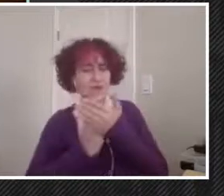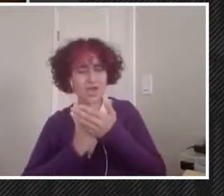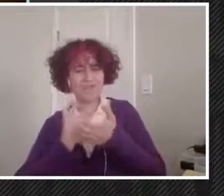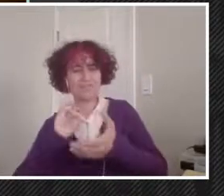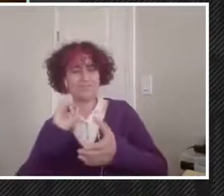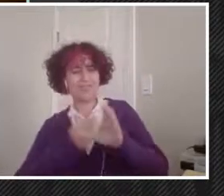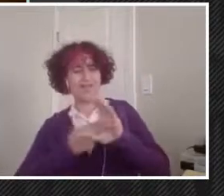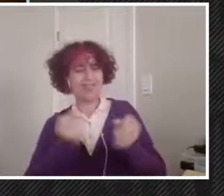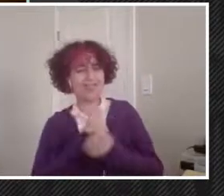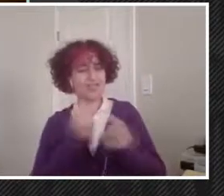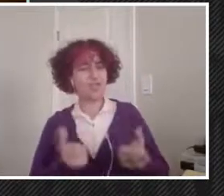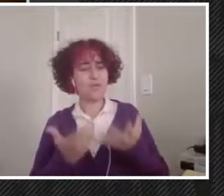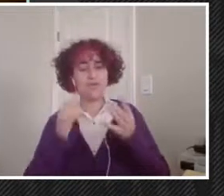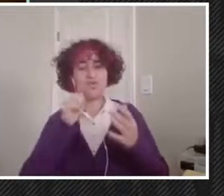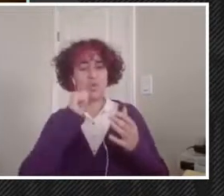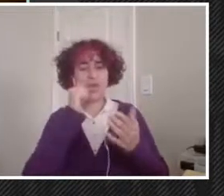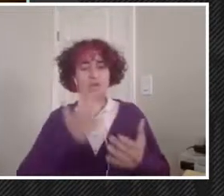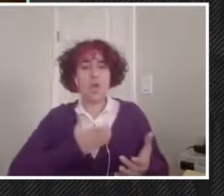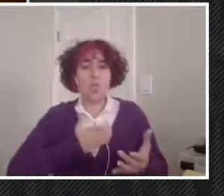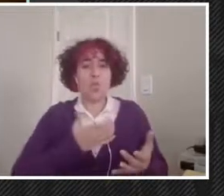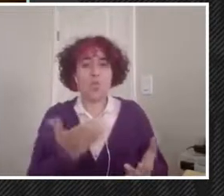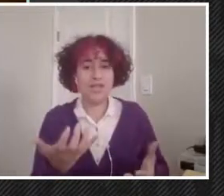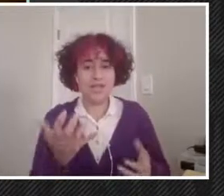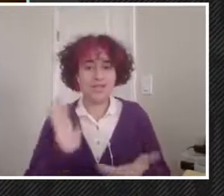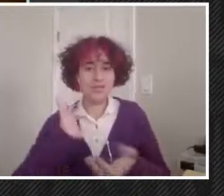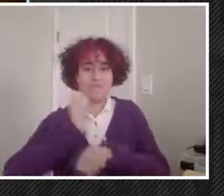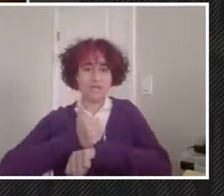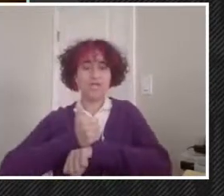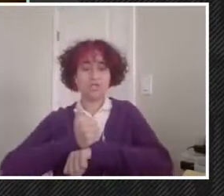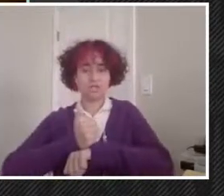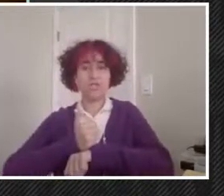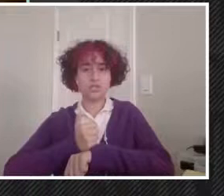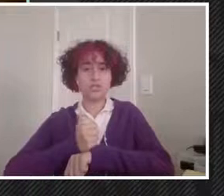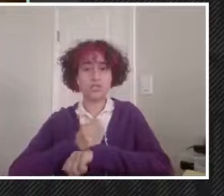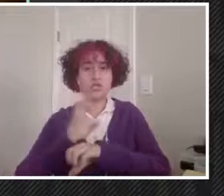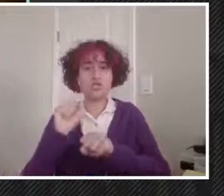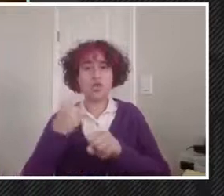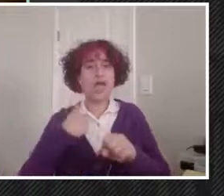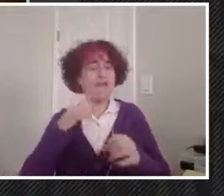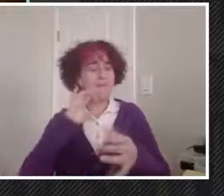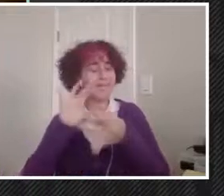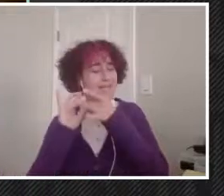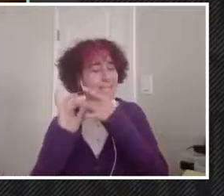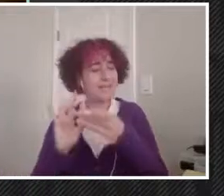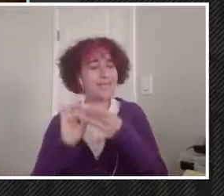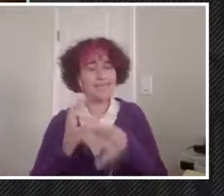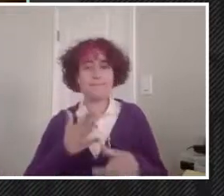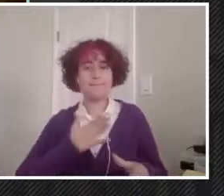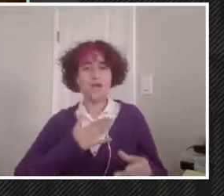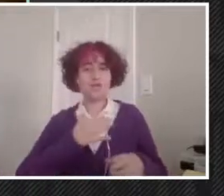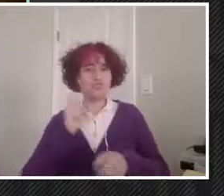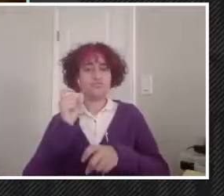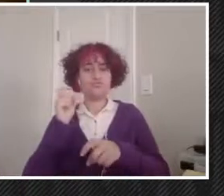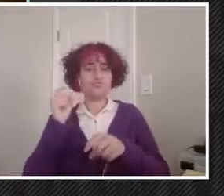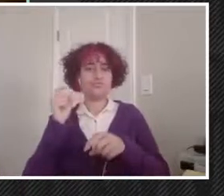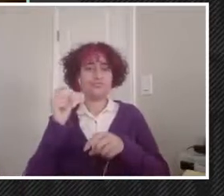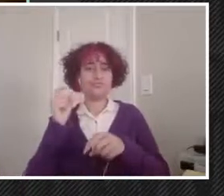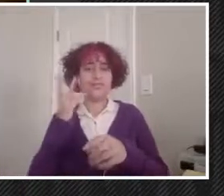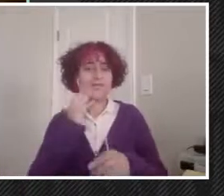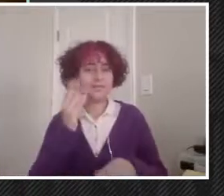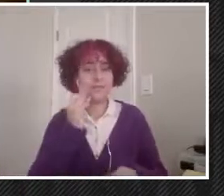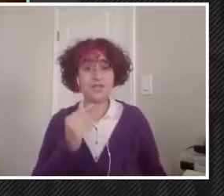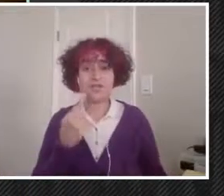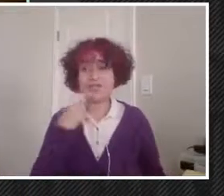are unwilling to build. And so I have been committed in my own right to just sometimes go it alone,